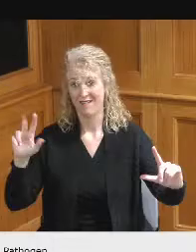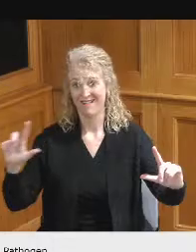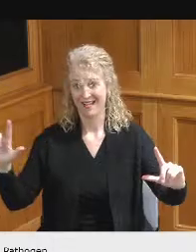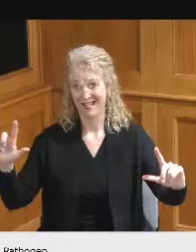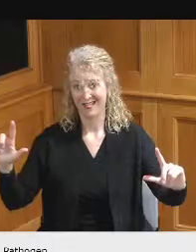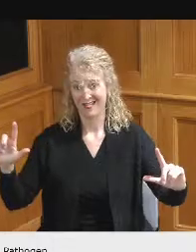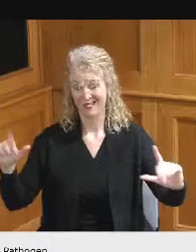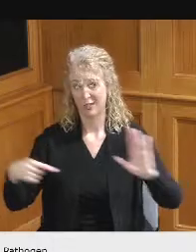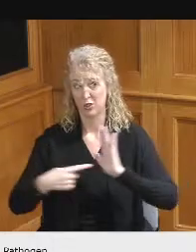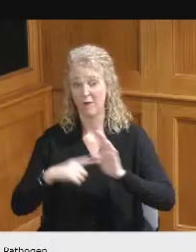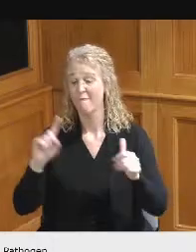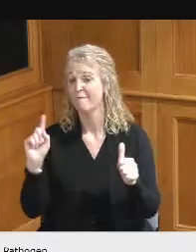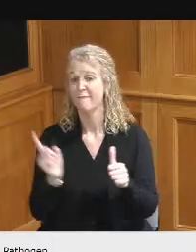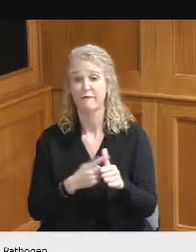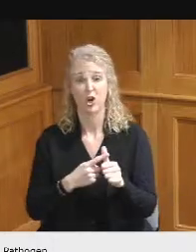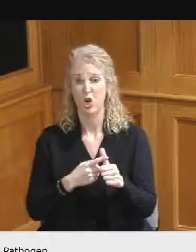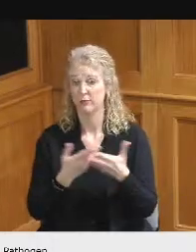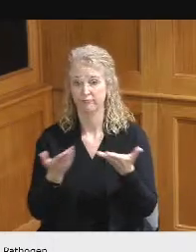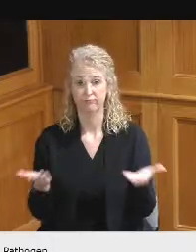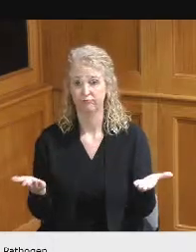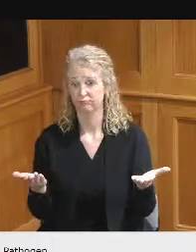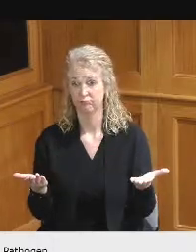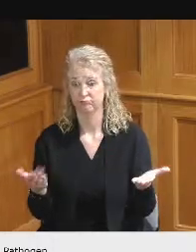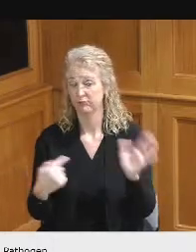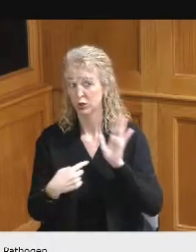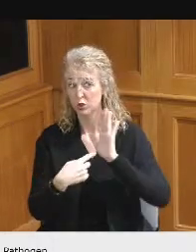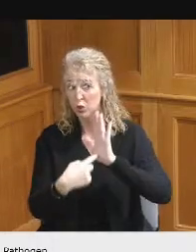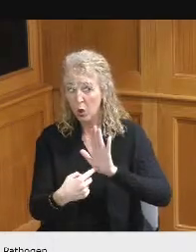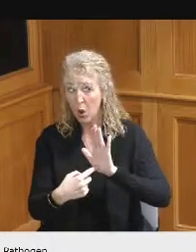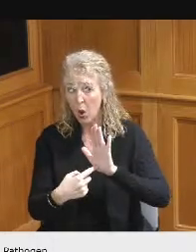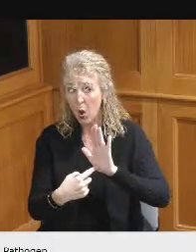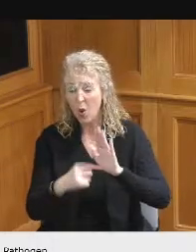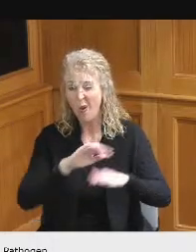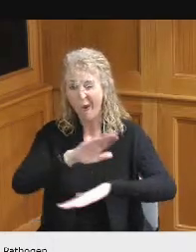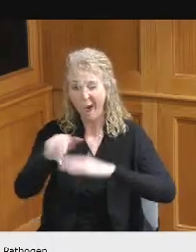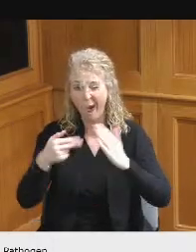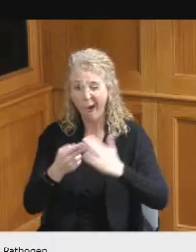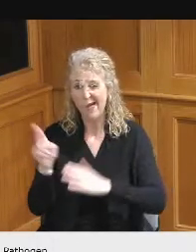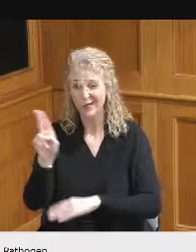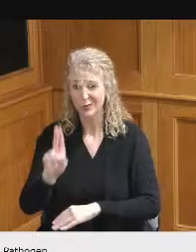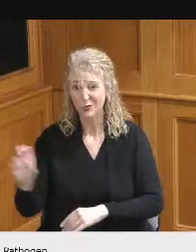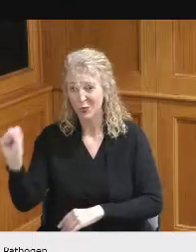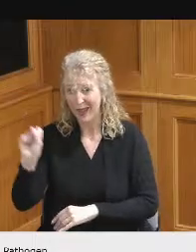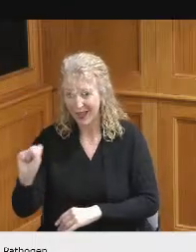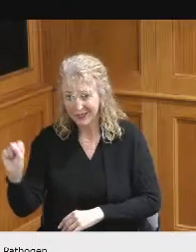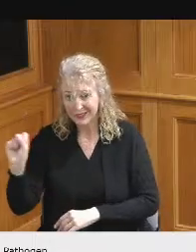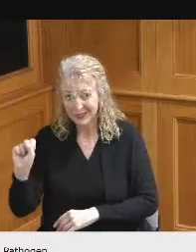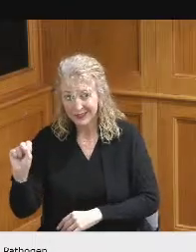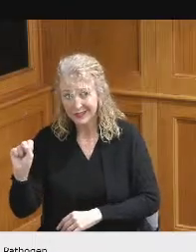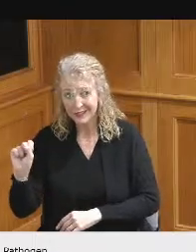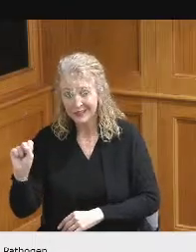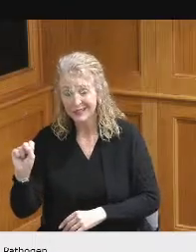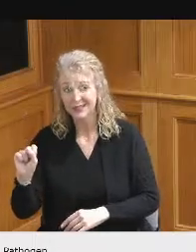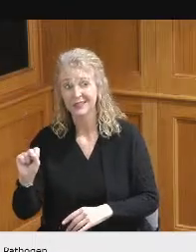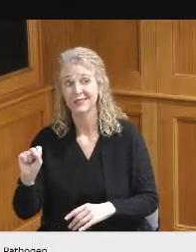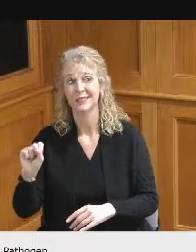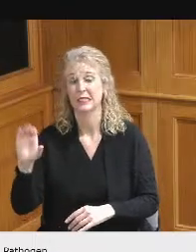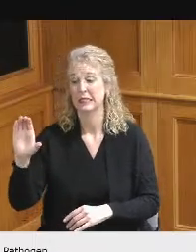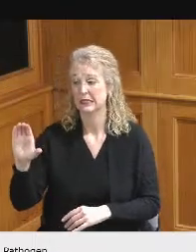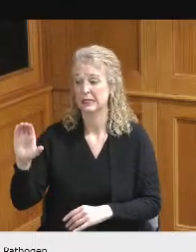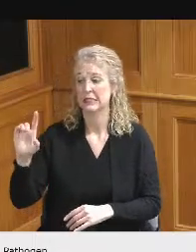and this will be the first thing that you see. So this shows for the United States, for example, data from the